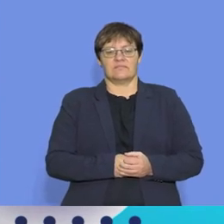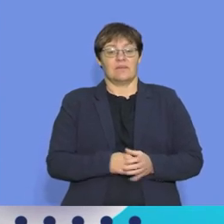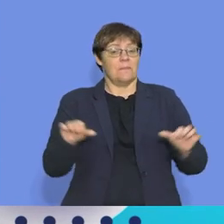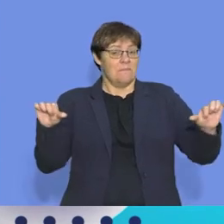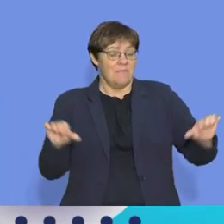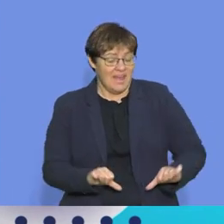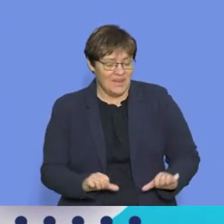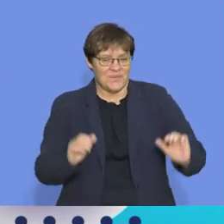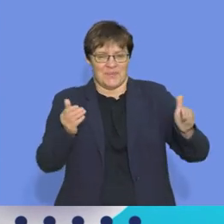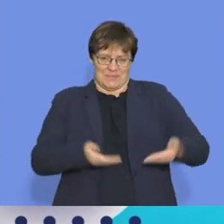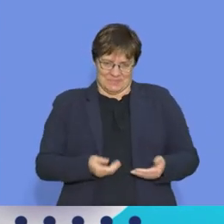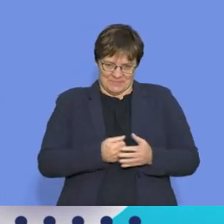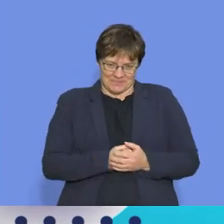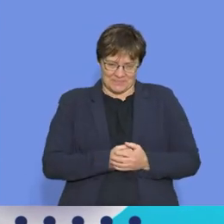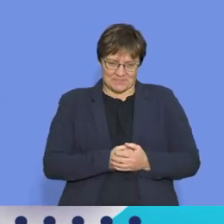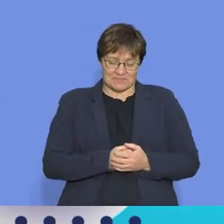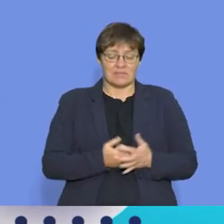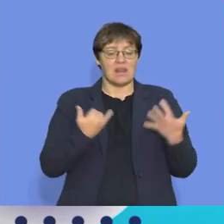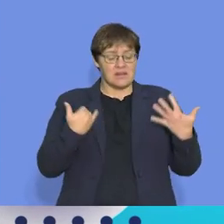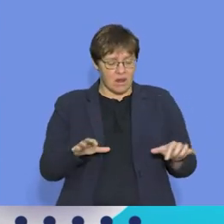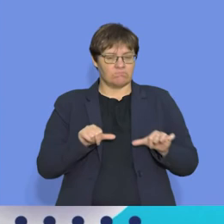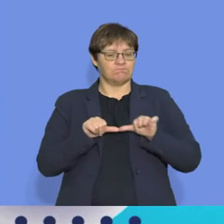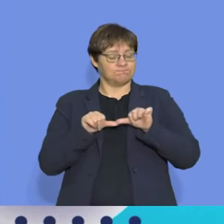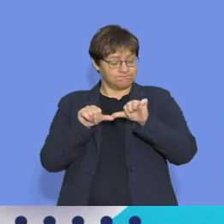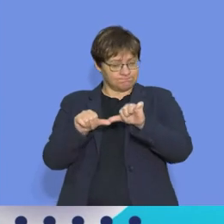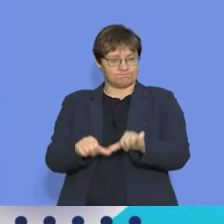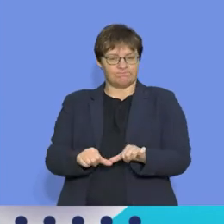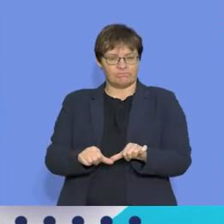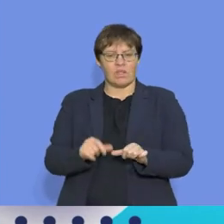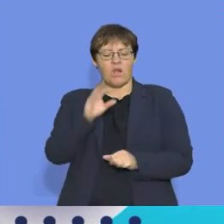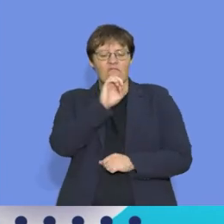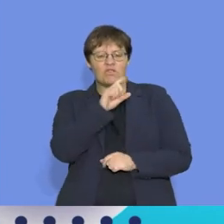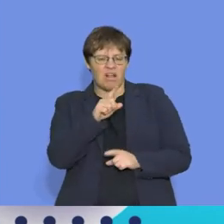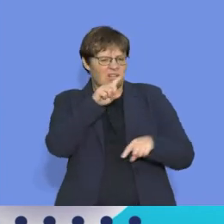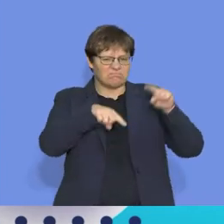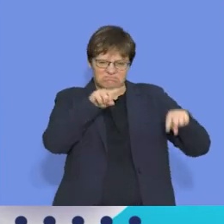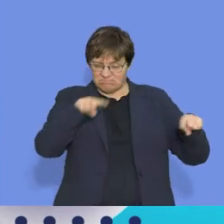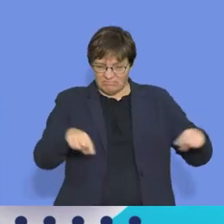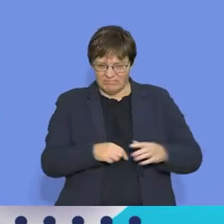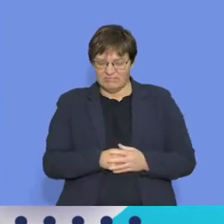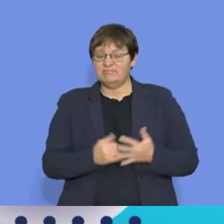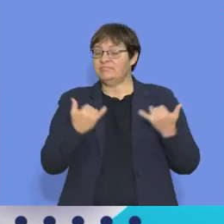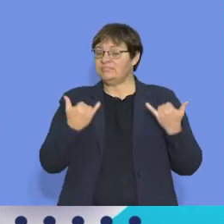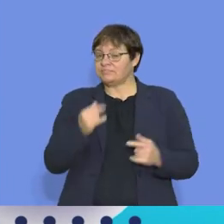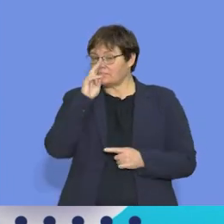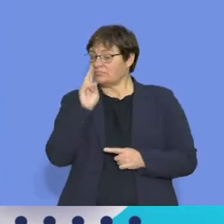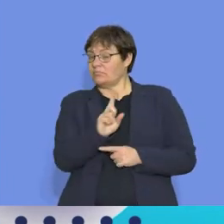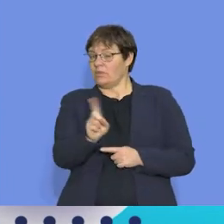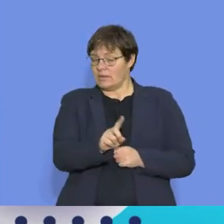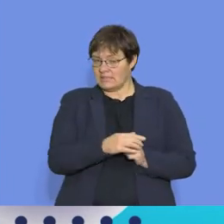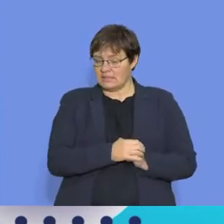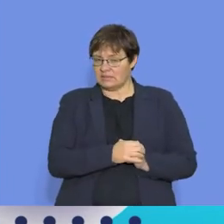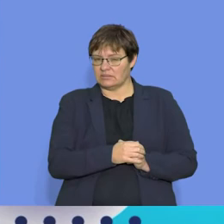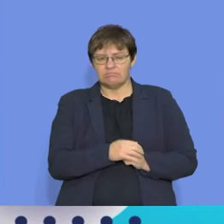Welcome back from your break. We're going to carry on looking at different types of fossils, and this time we're going to be looking at